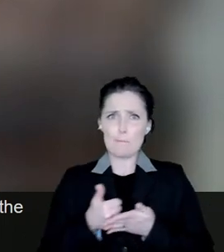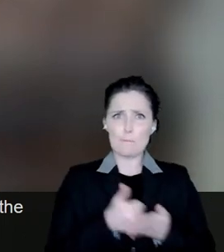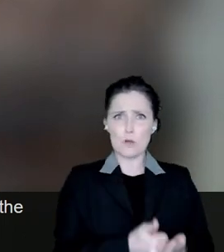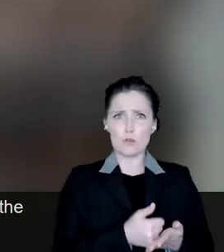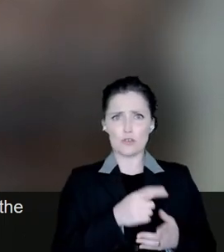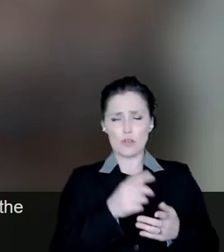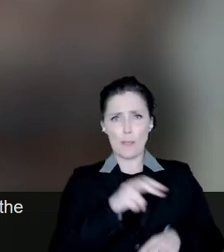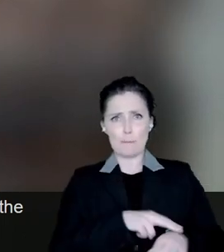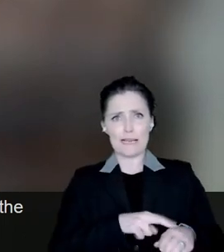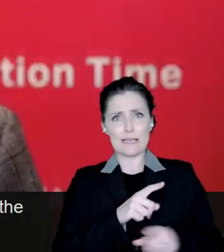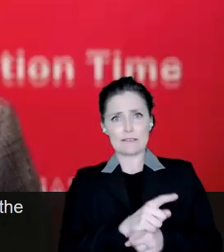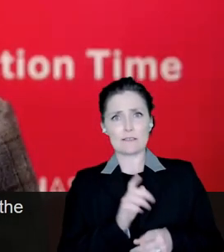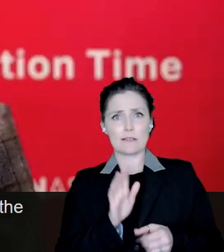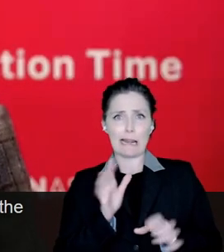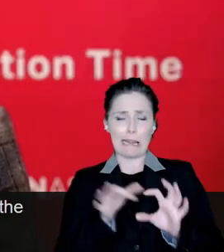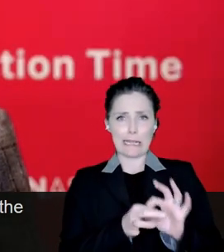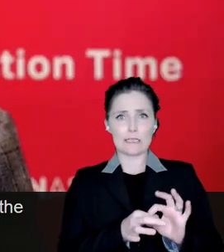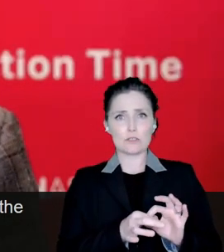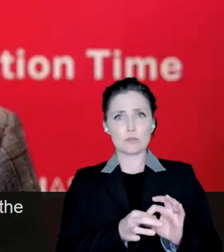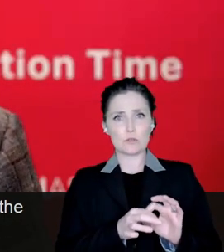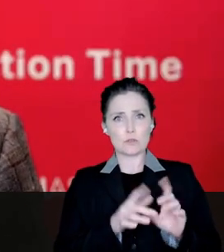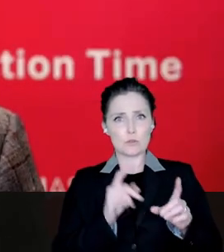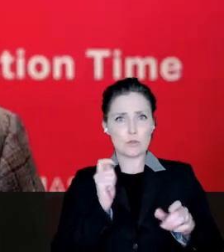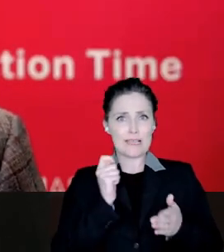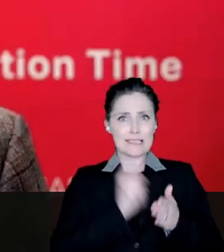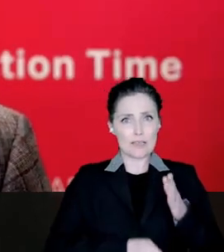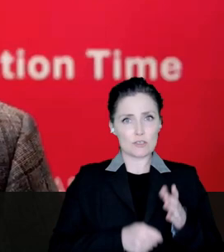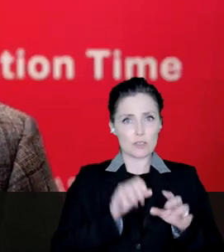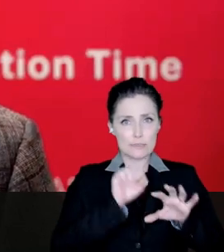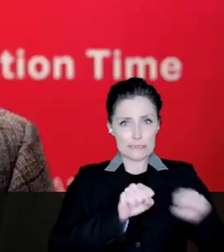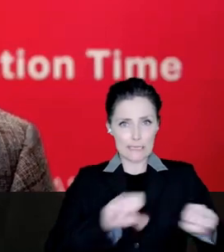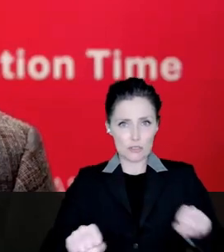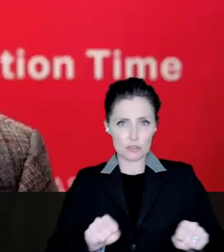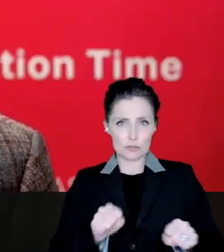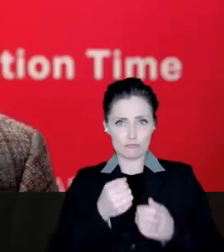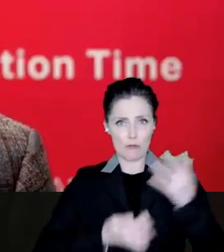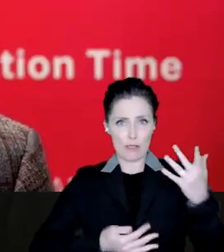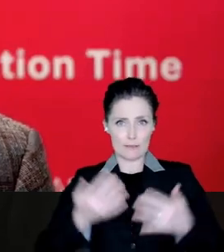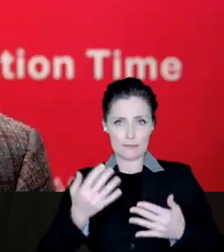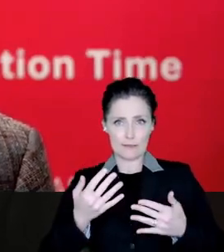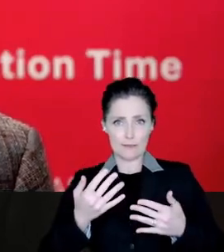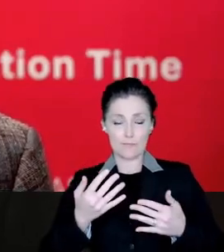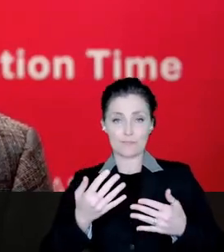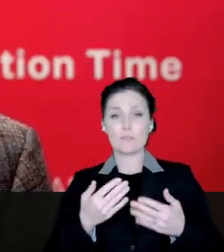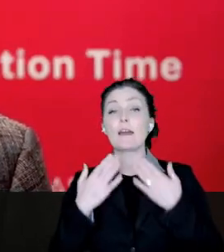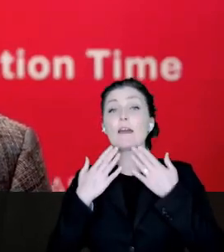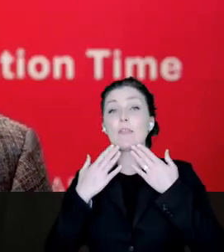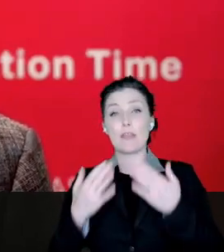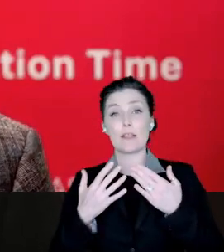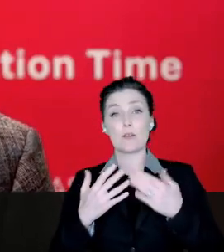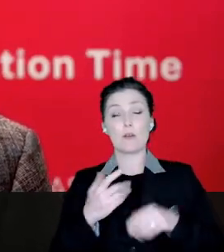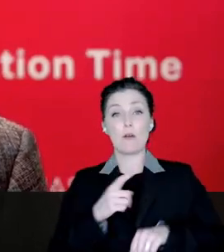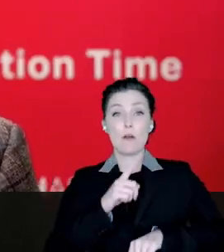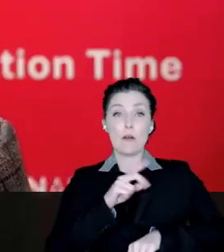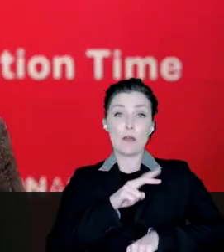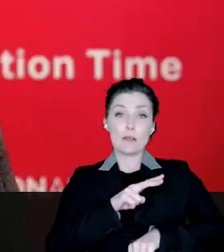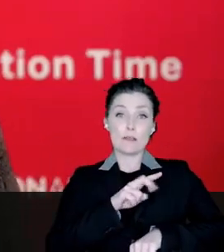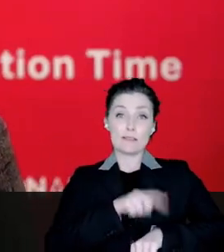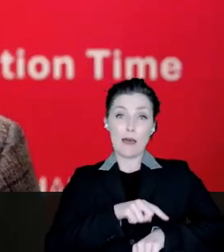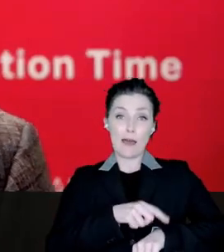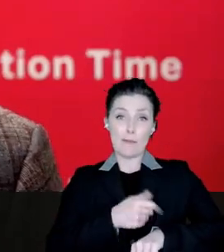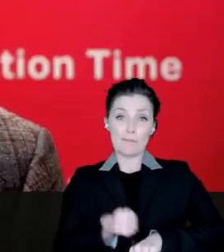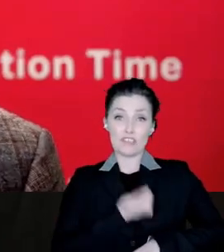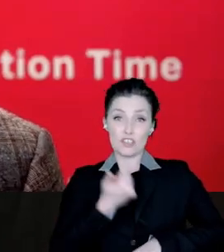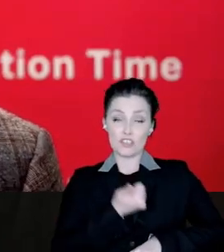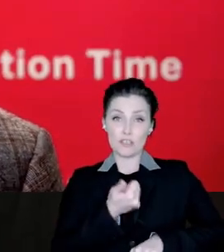rates. Thank you very much, Assembly Member. We are out of time on policing and safety now.